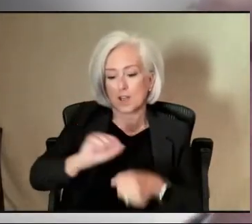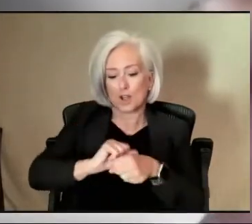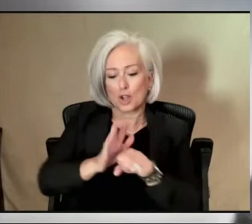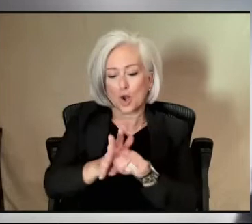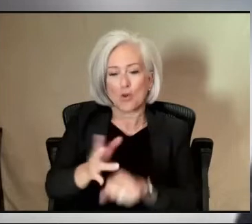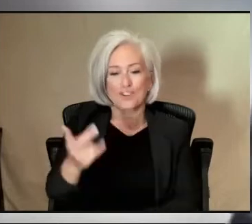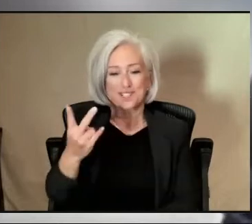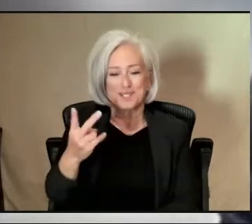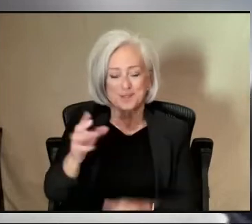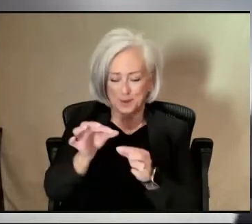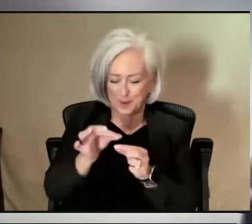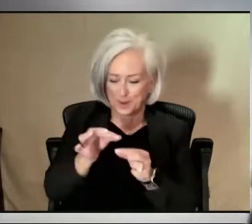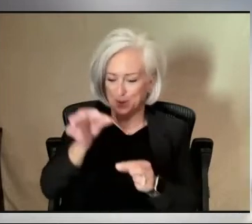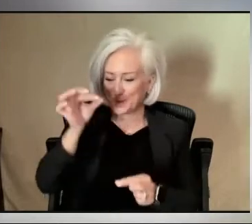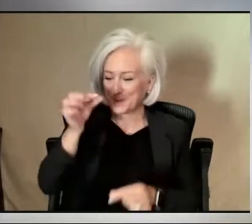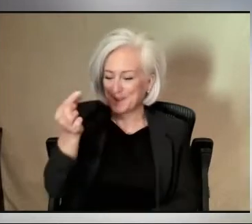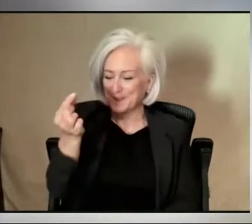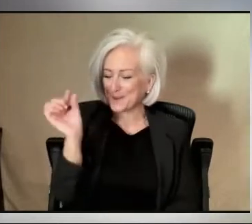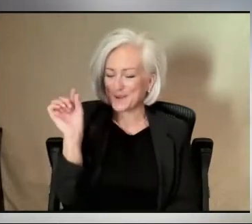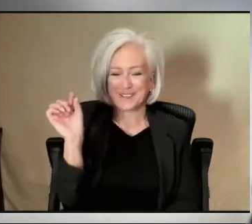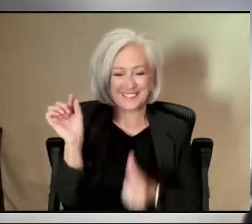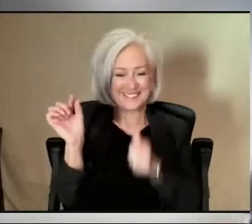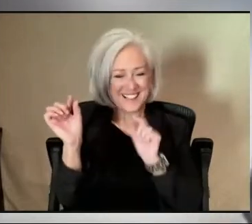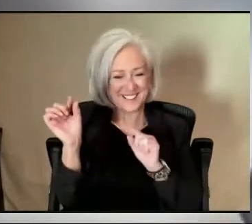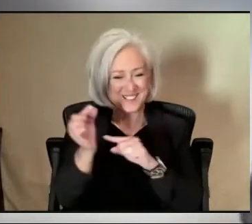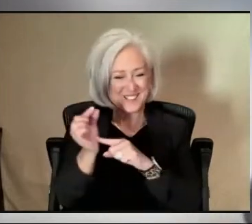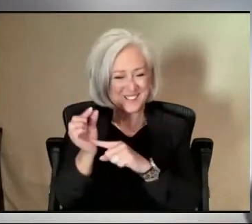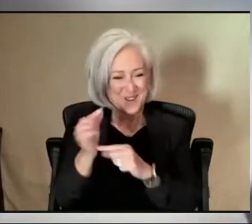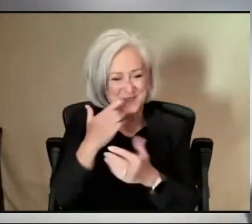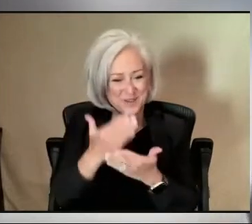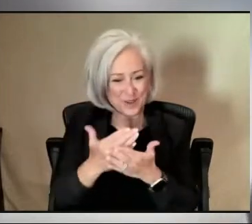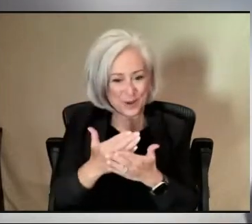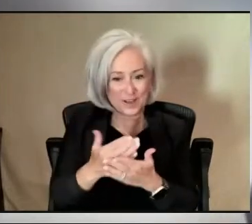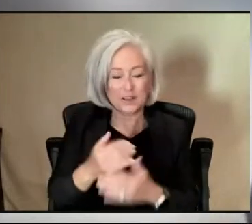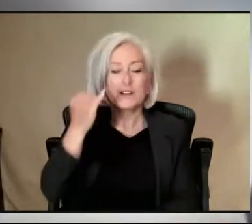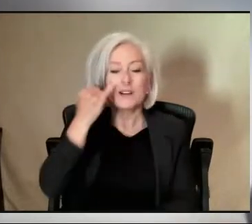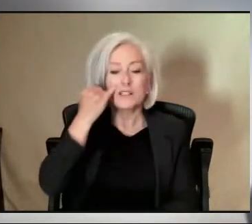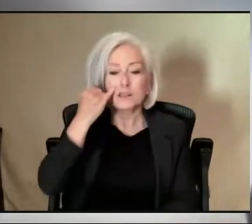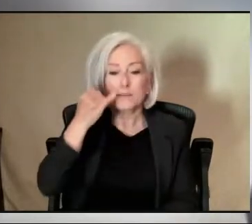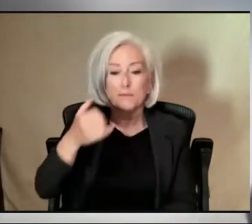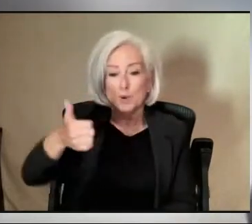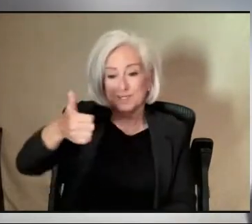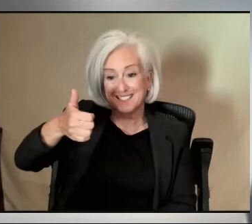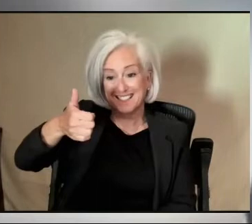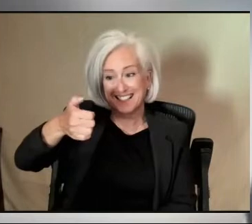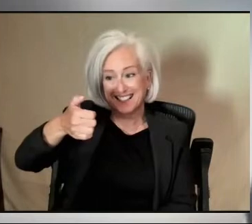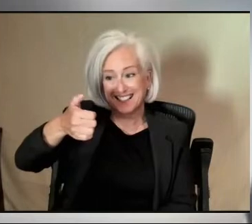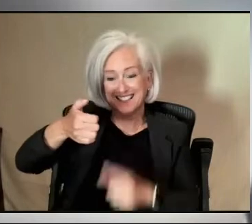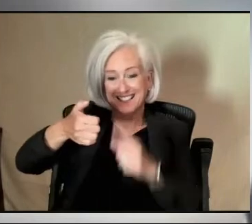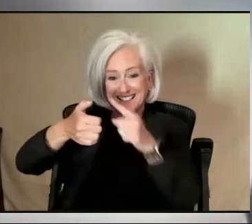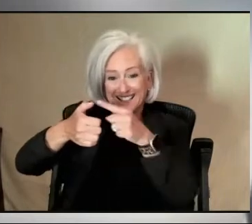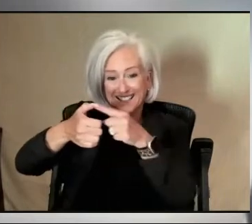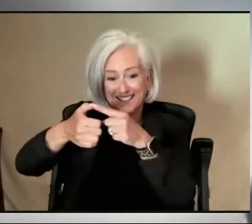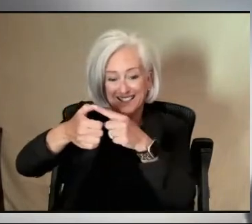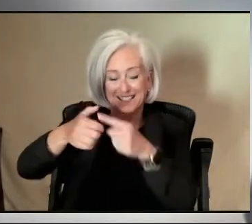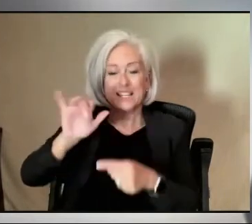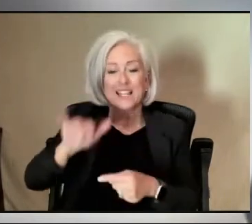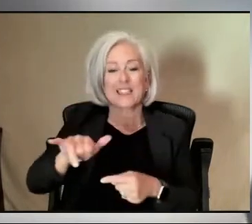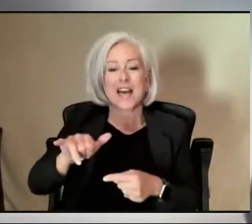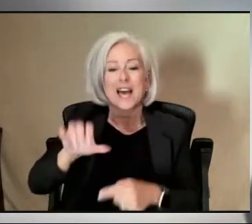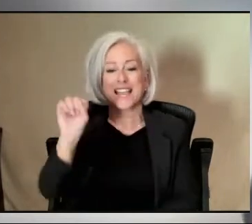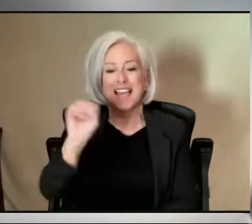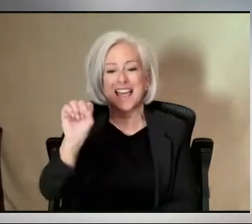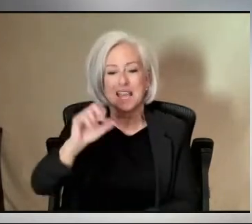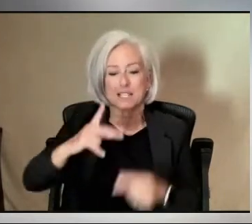very well, but you can imagine the clicker on the pen. Let's call that the spike or S protein. So we're